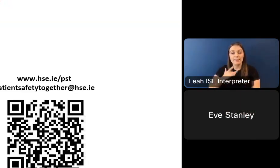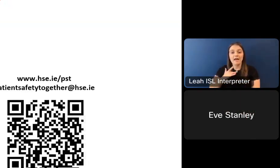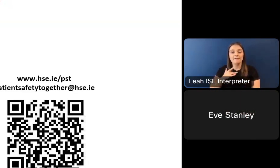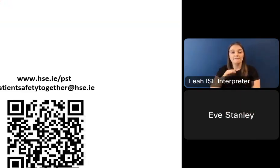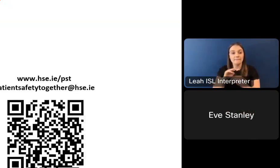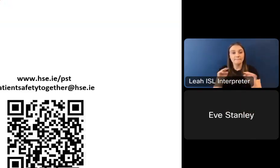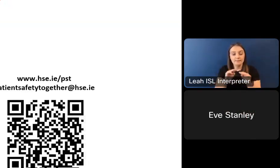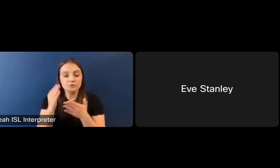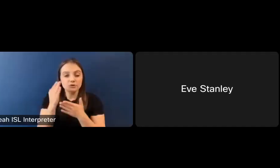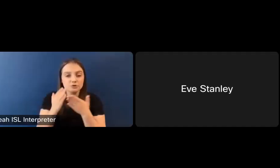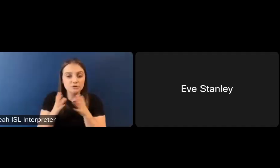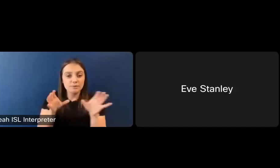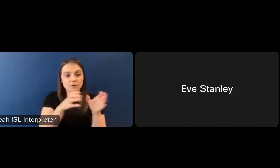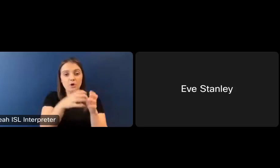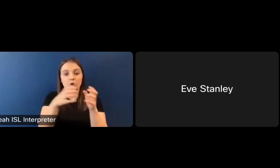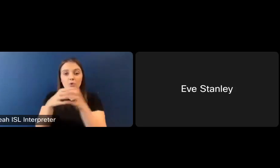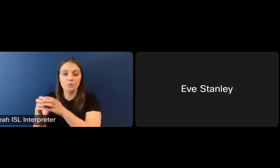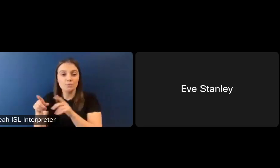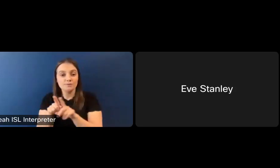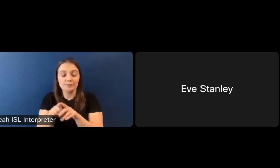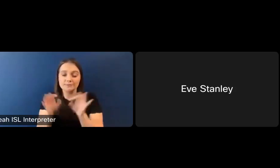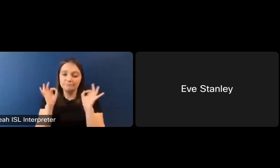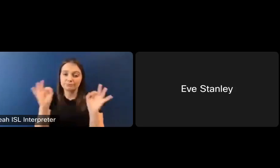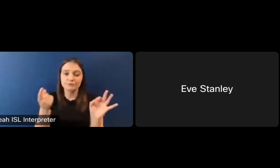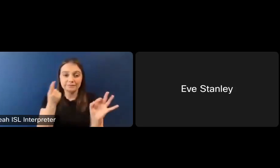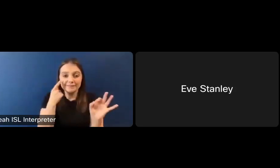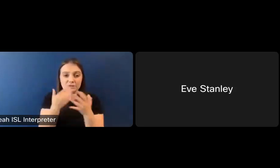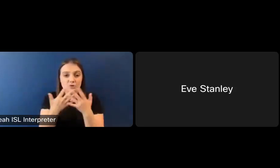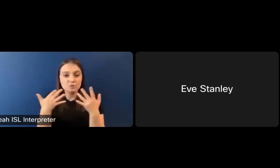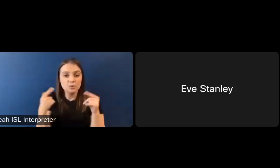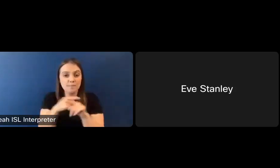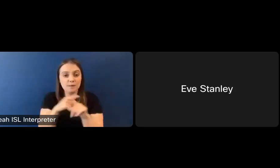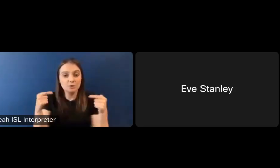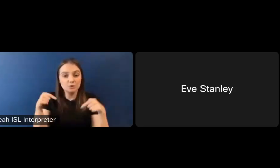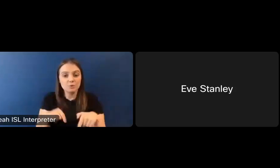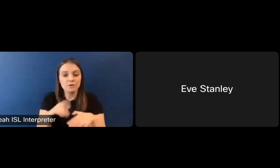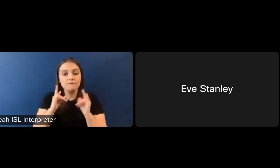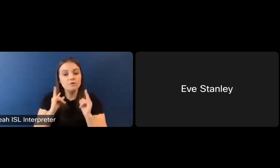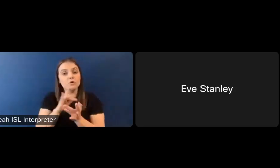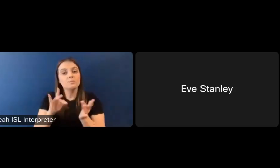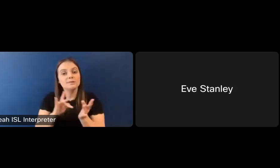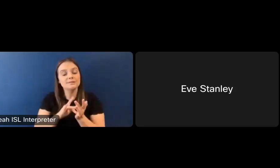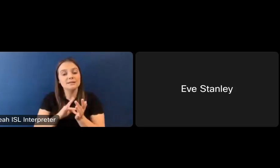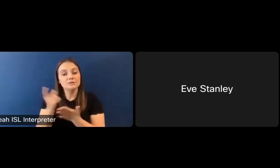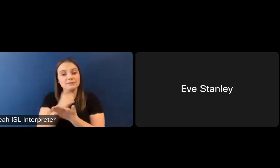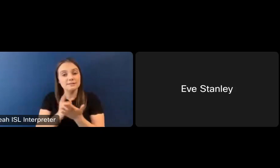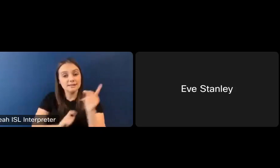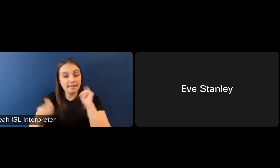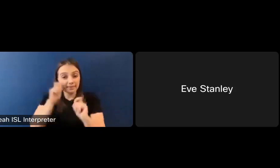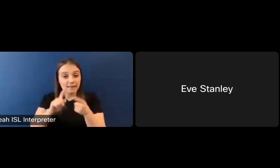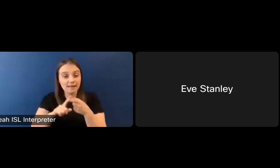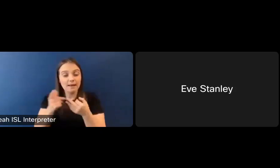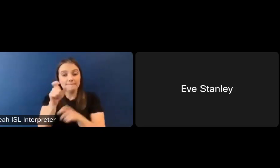you are joining in groups as well. So fantastic to see so many of you here to learn more about human-centered design thinking and the Patient Safety Together